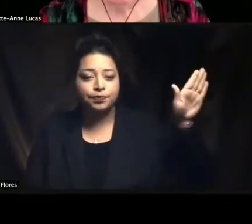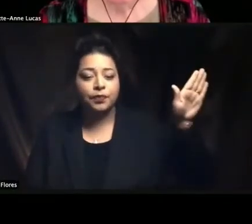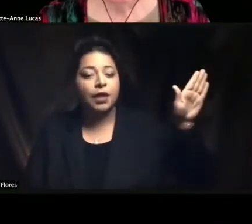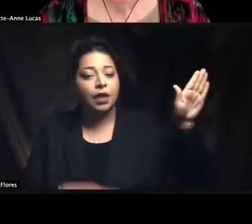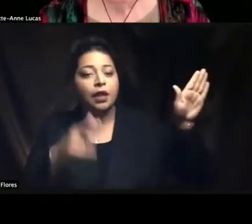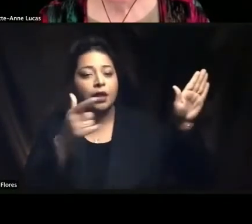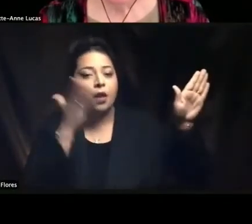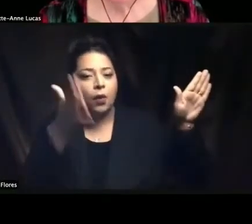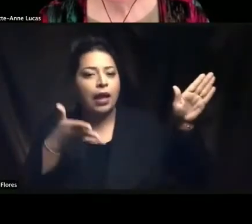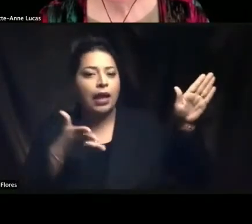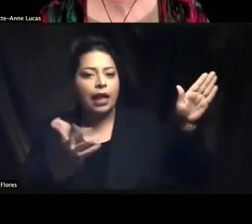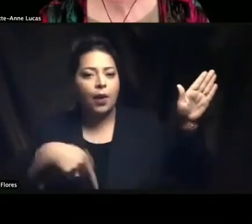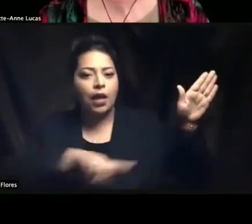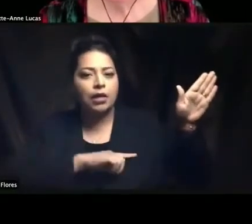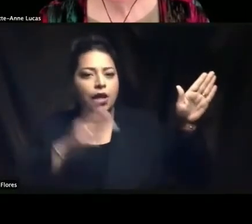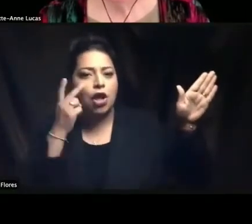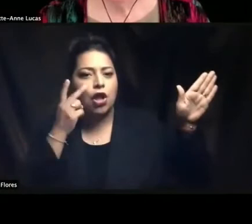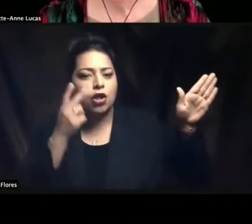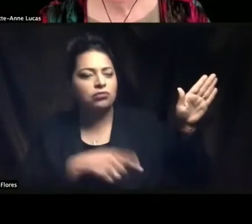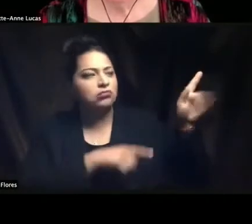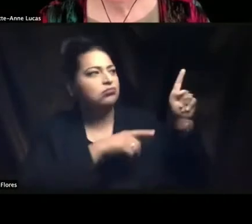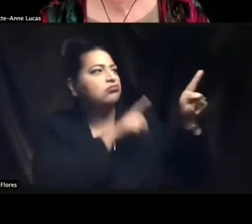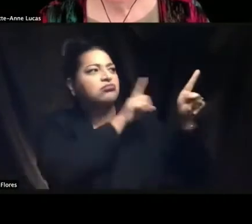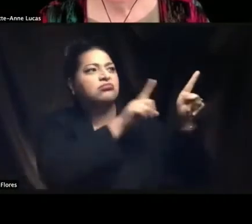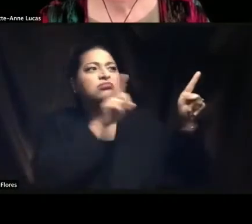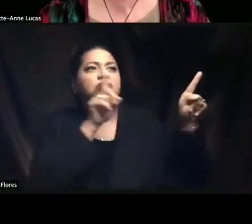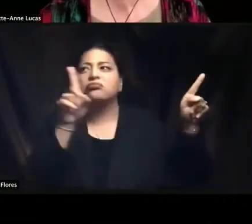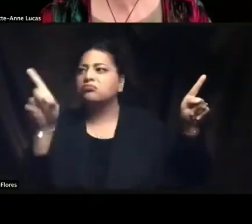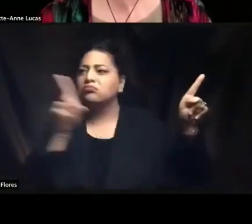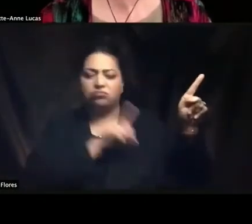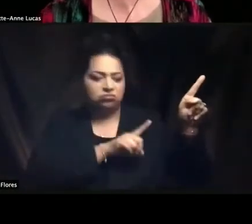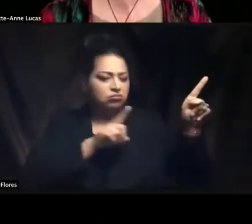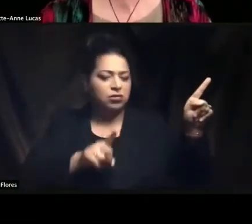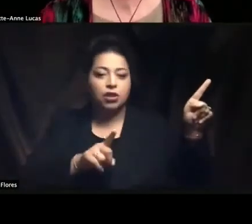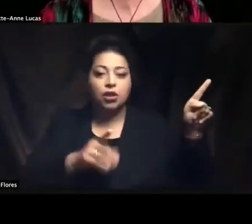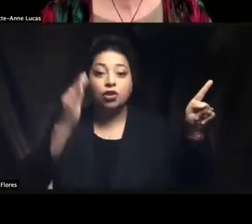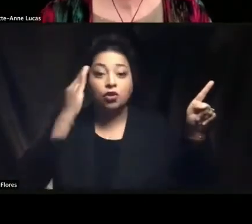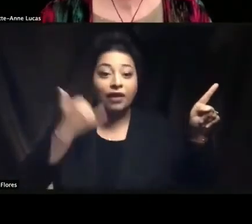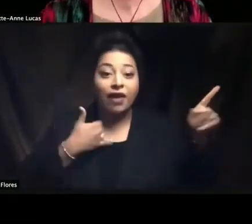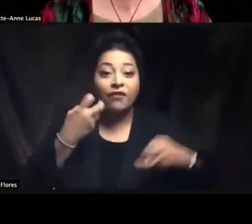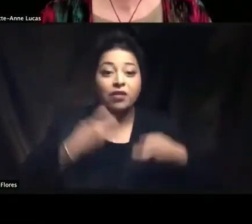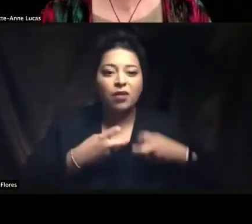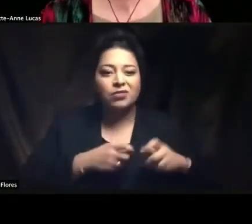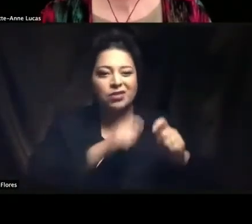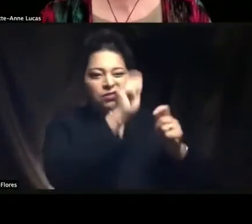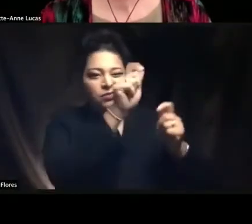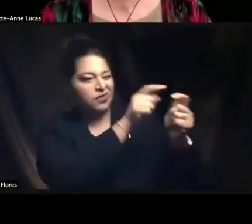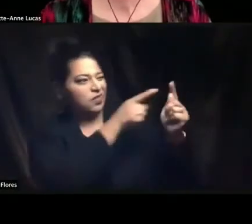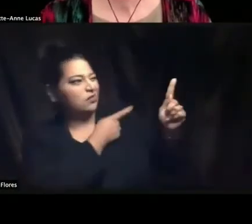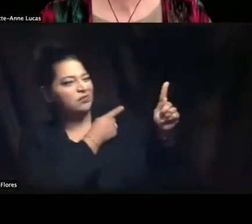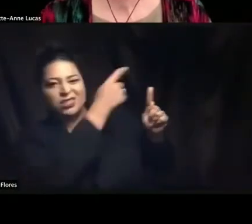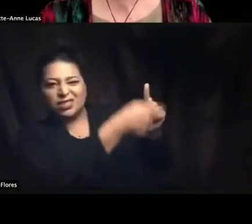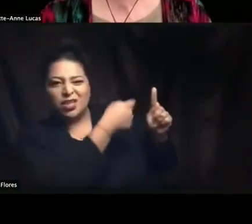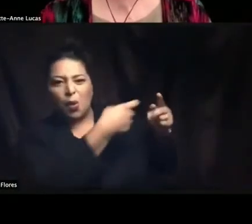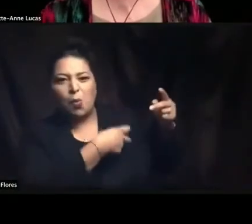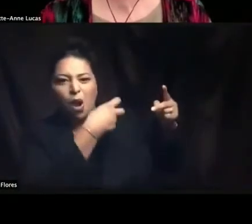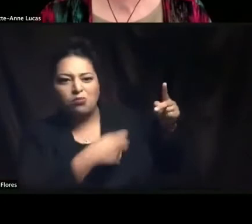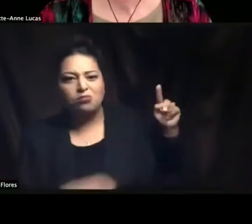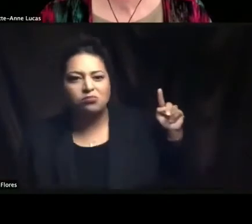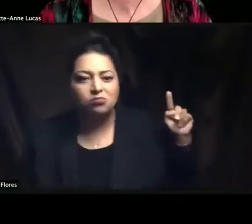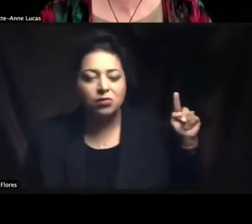dashboard allows for us to look at the crime and know if we have an issue in a particular area. Secondly, part of my